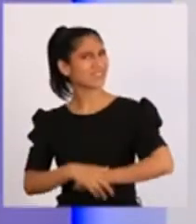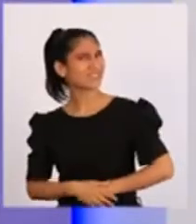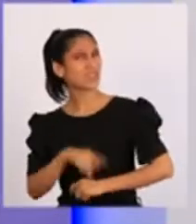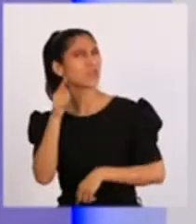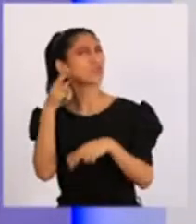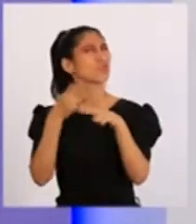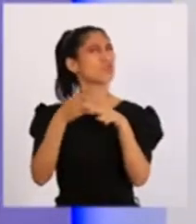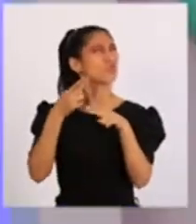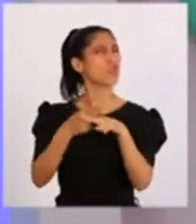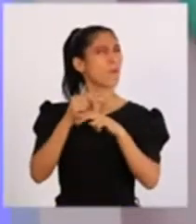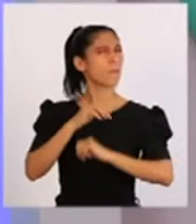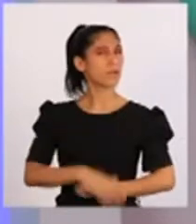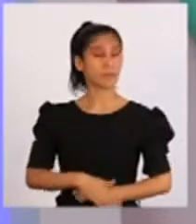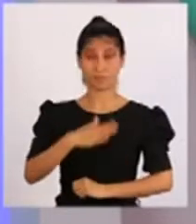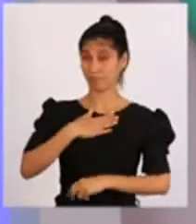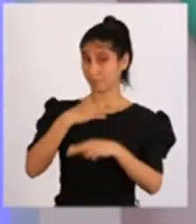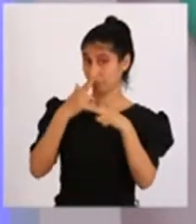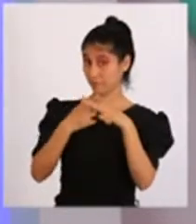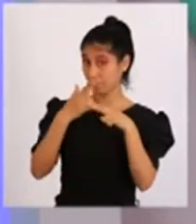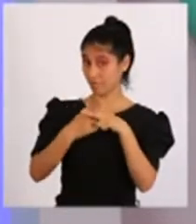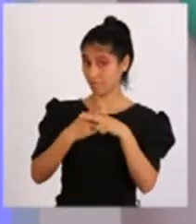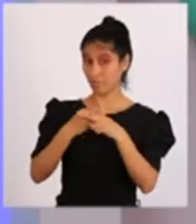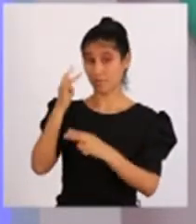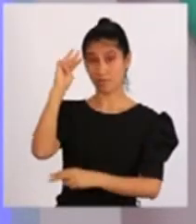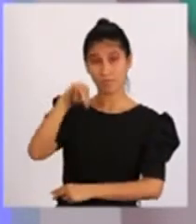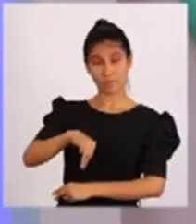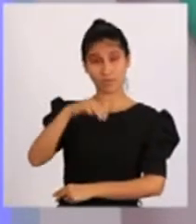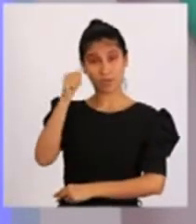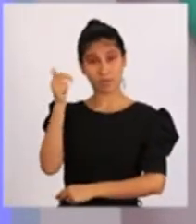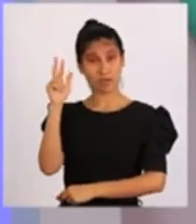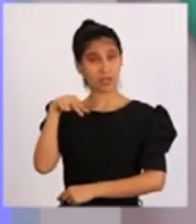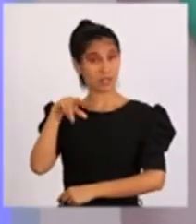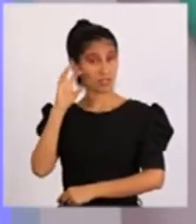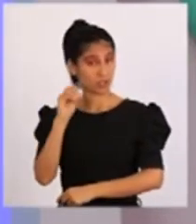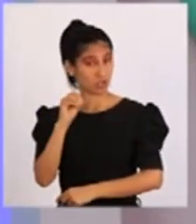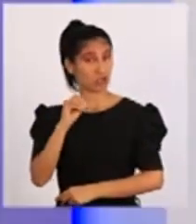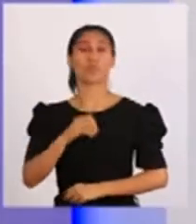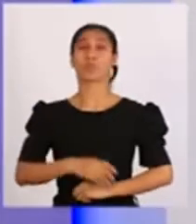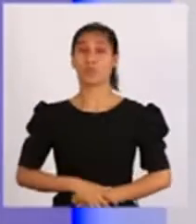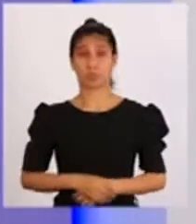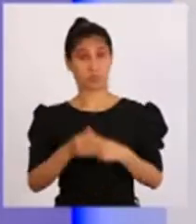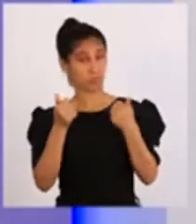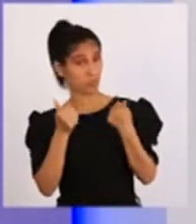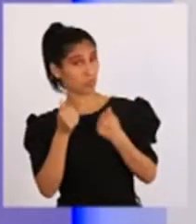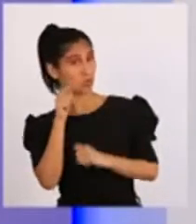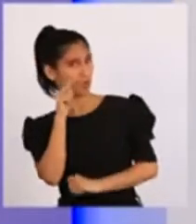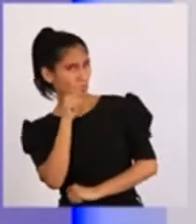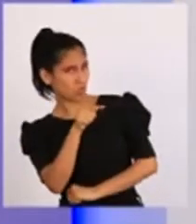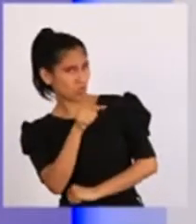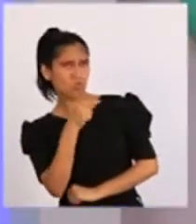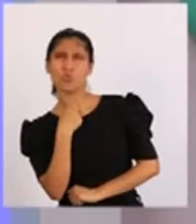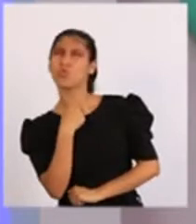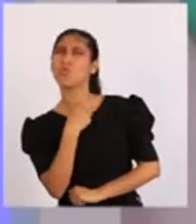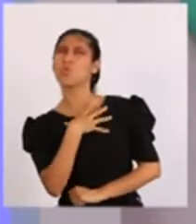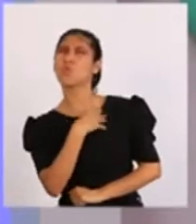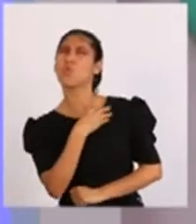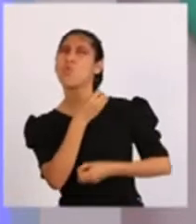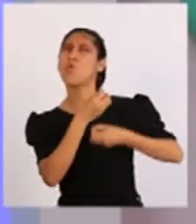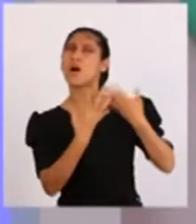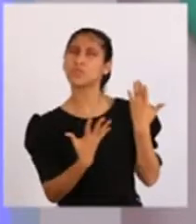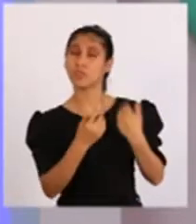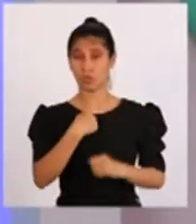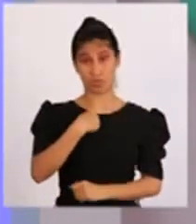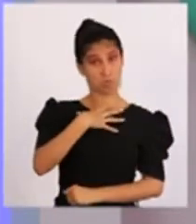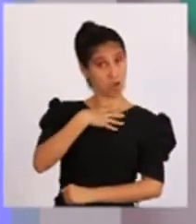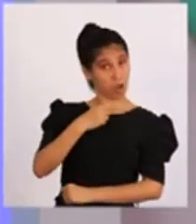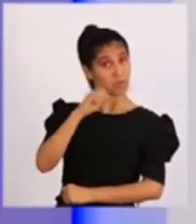your name? My name is Marino Morikawa Sakura. How old are you? I'm